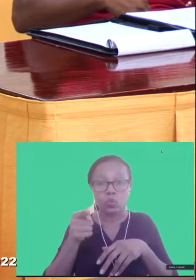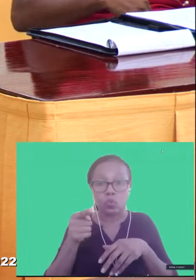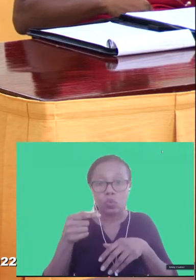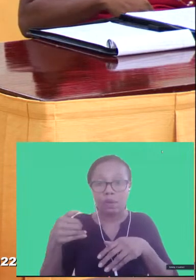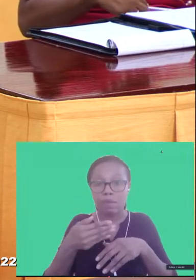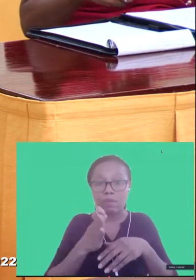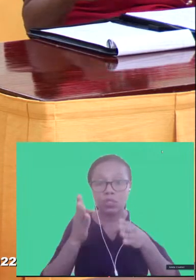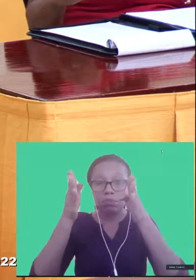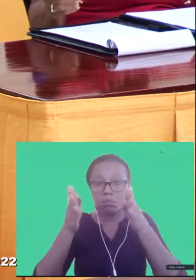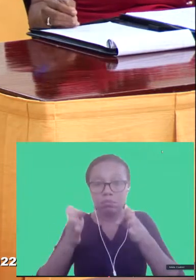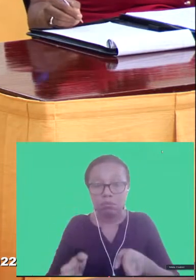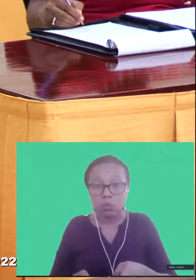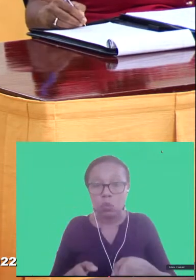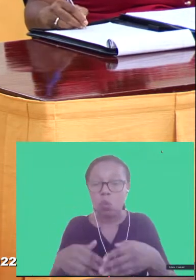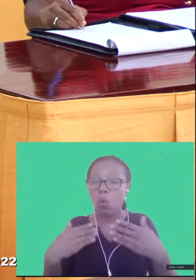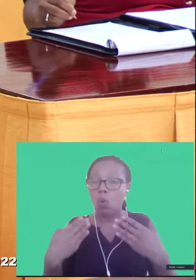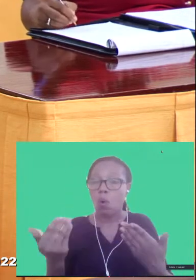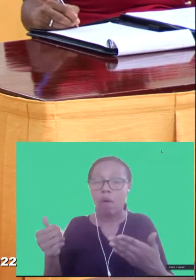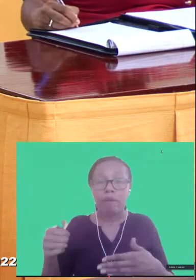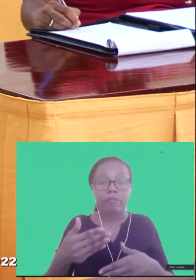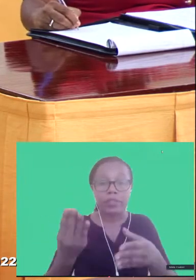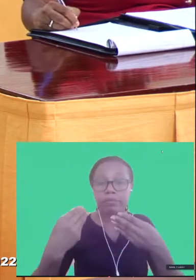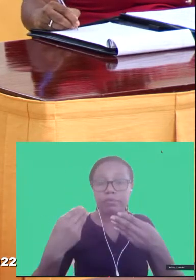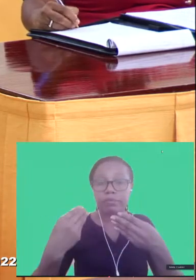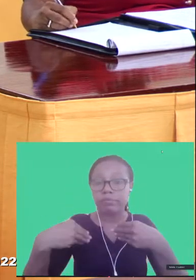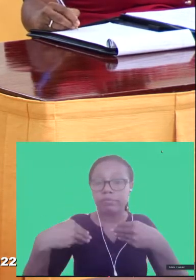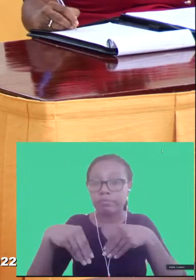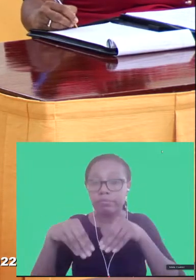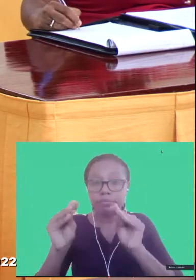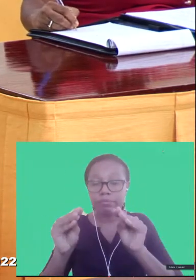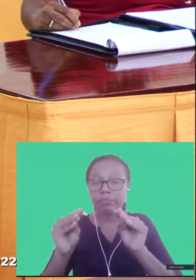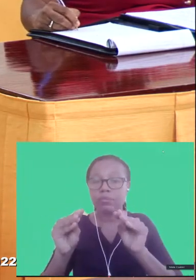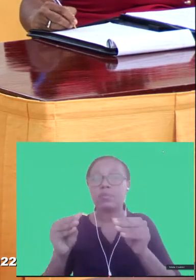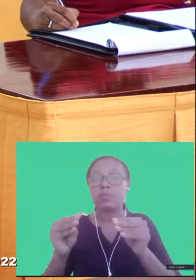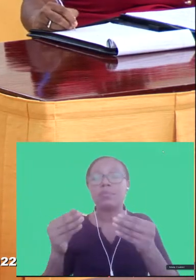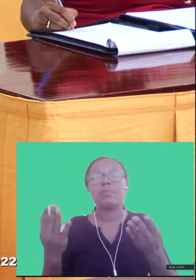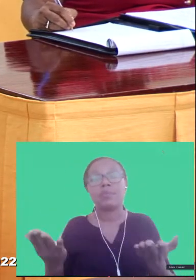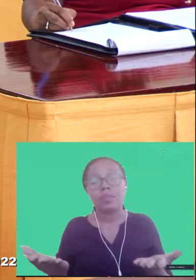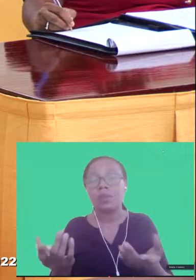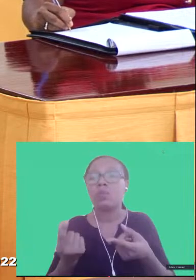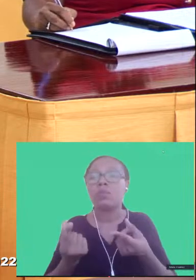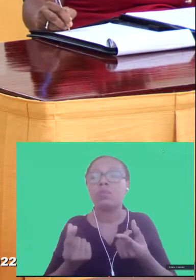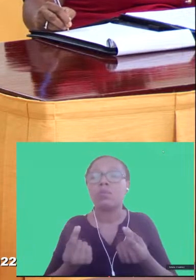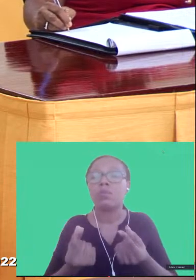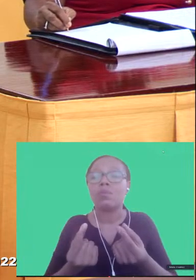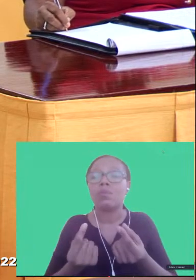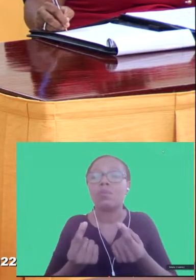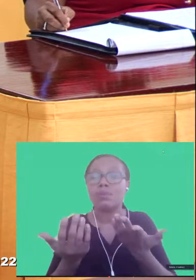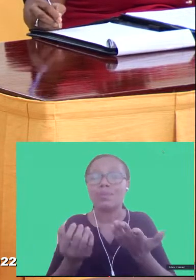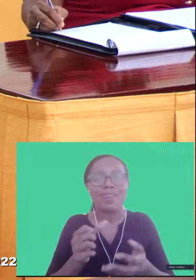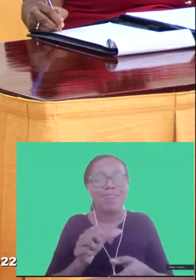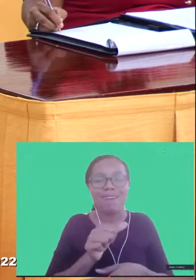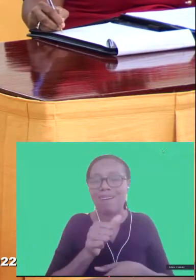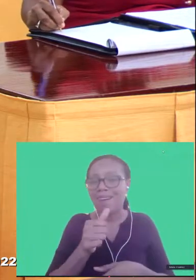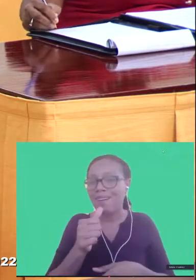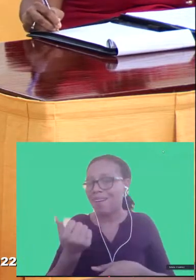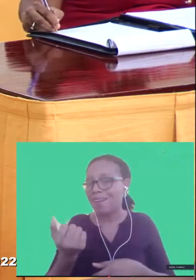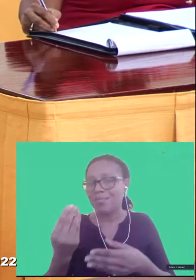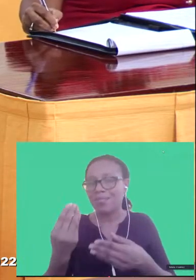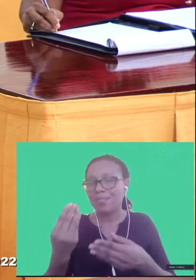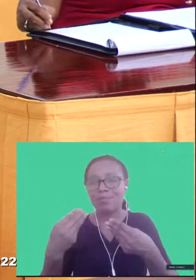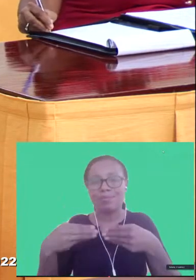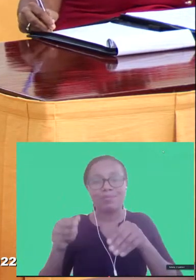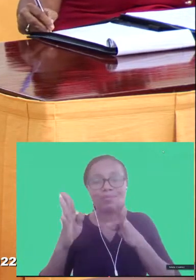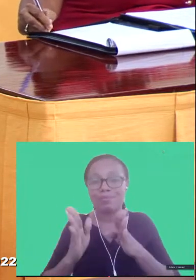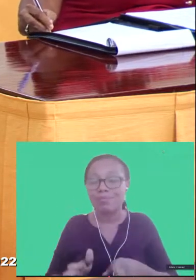market, then all you have to do, like any other vendor has done, is to establish that what you are claiming is authentic, that you